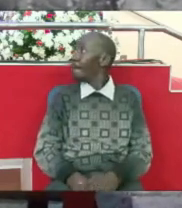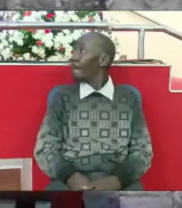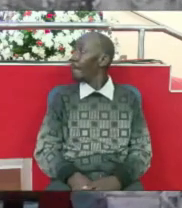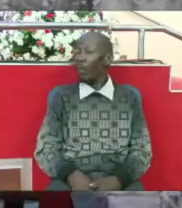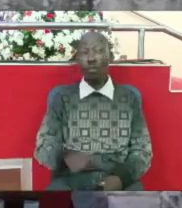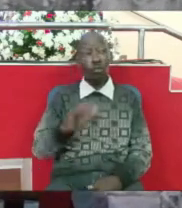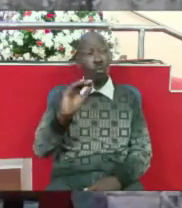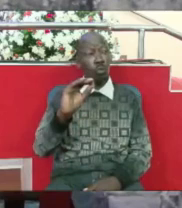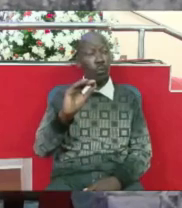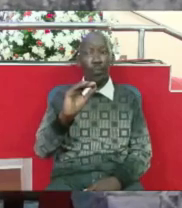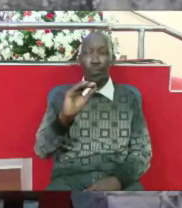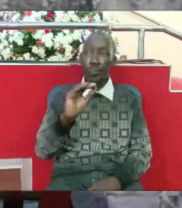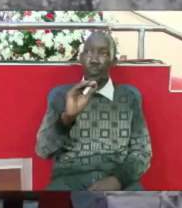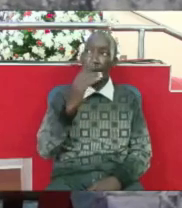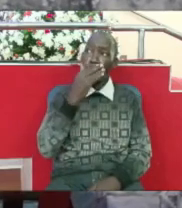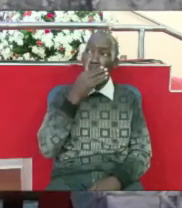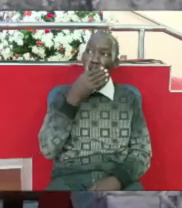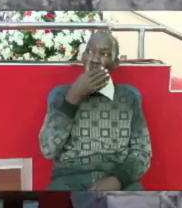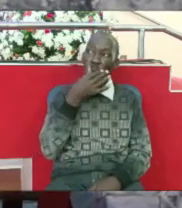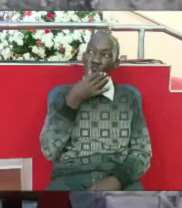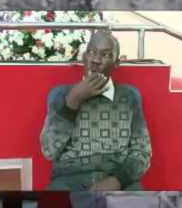So, well,